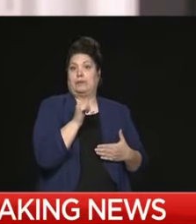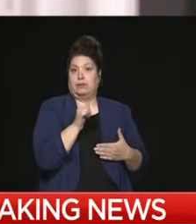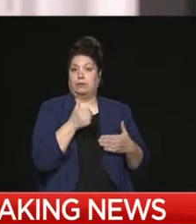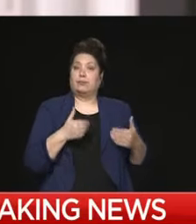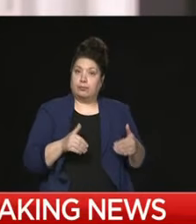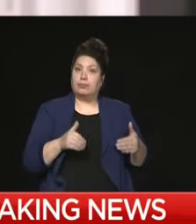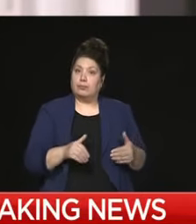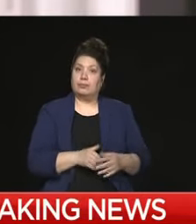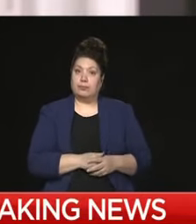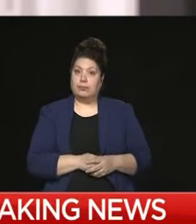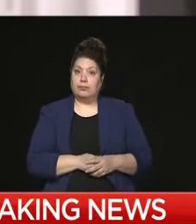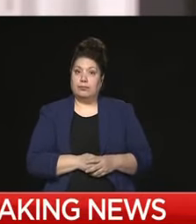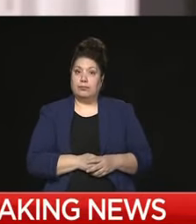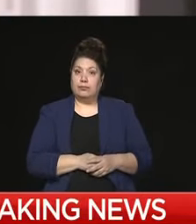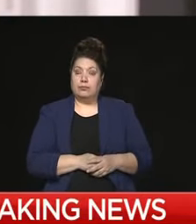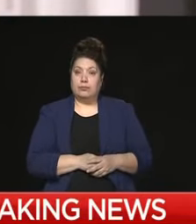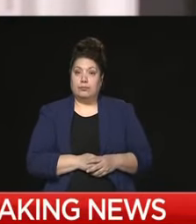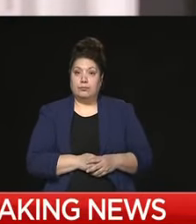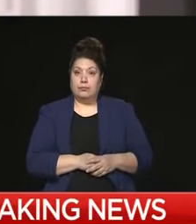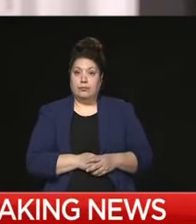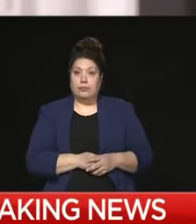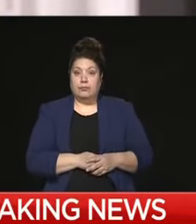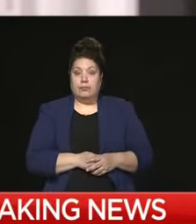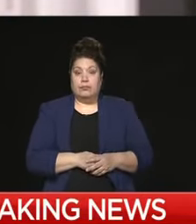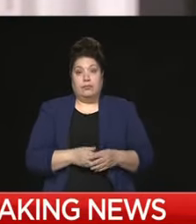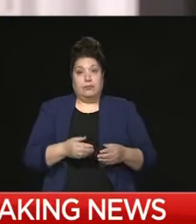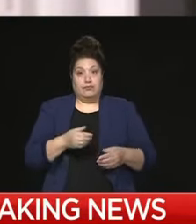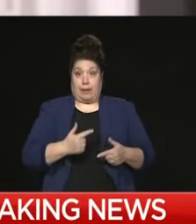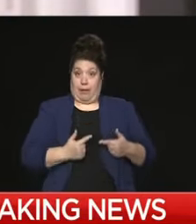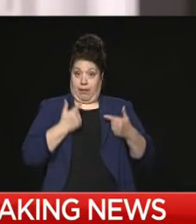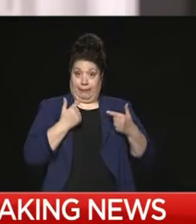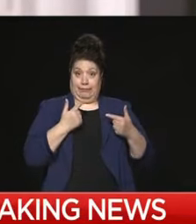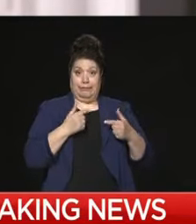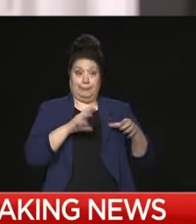they have in these long-term care facilities. We recognize